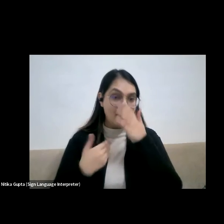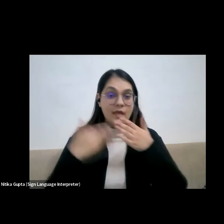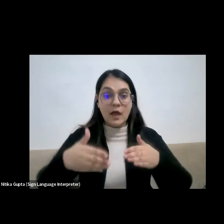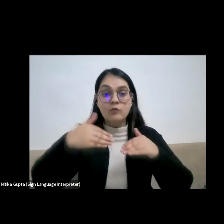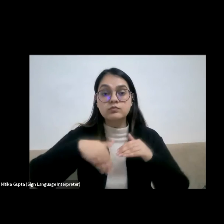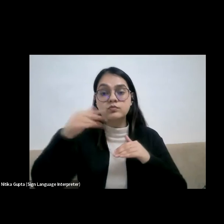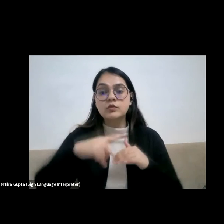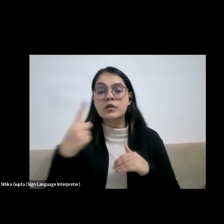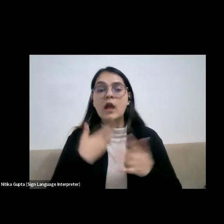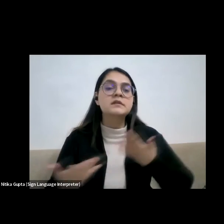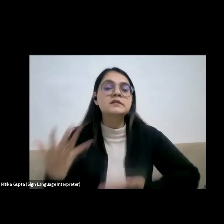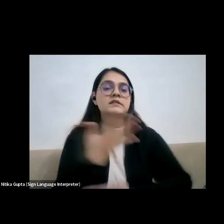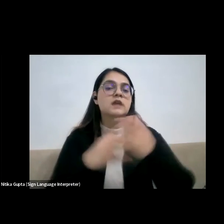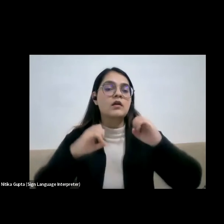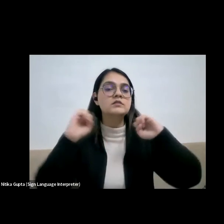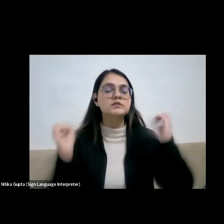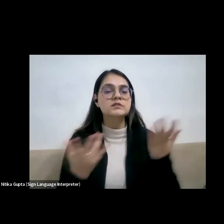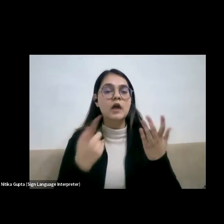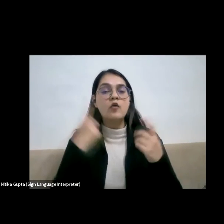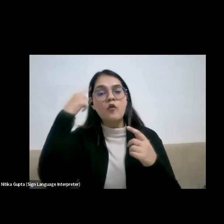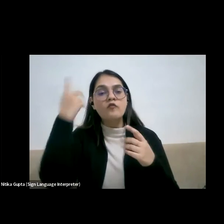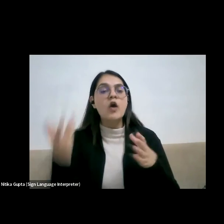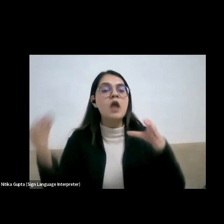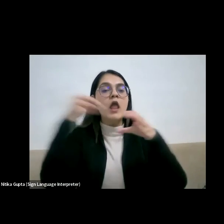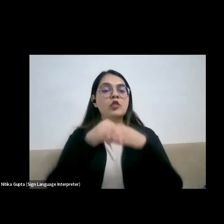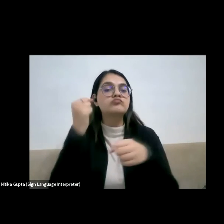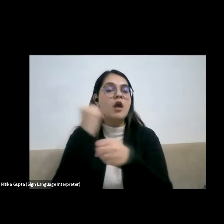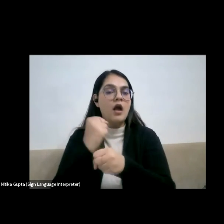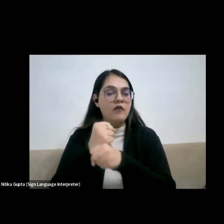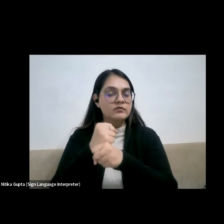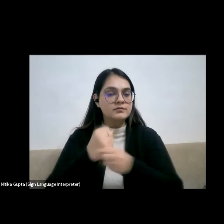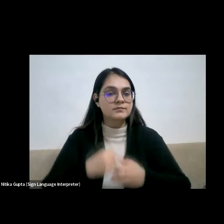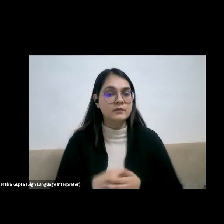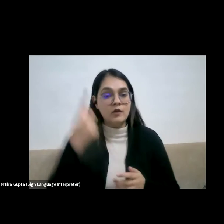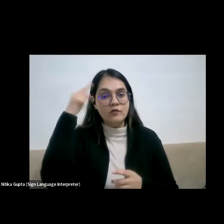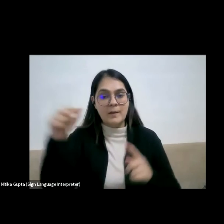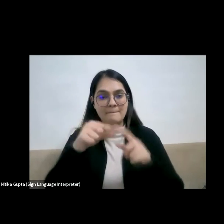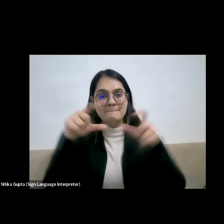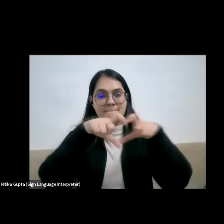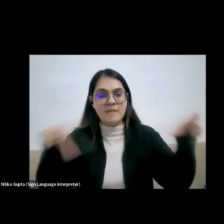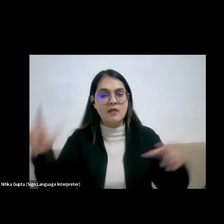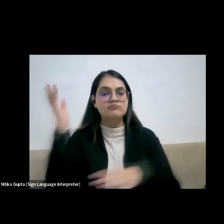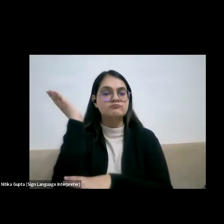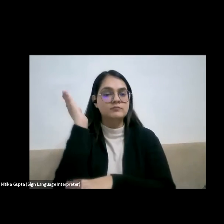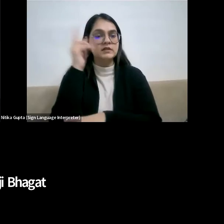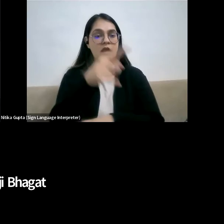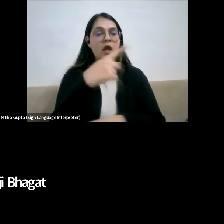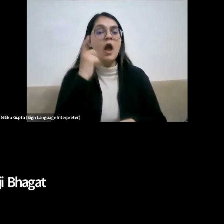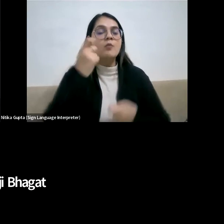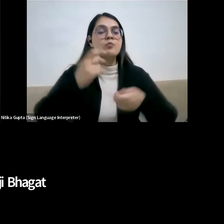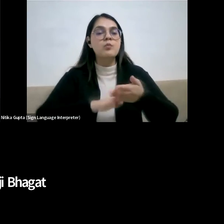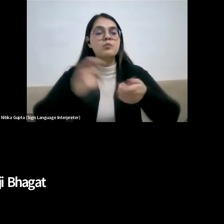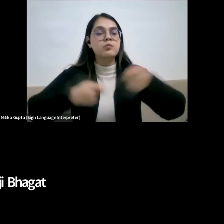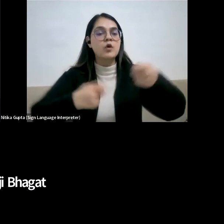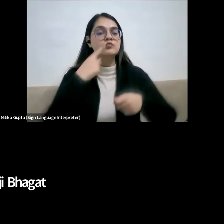to a discussion on inclusive governance, which is the panel discussion that I am moderating.